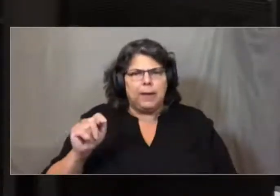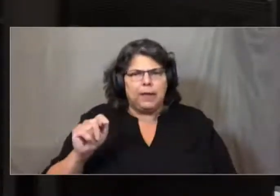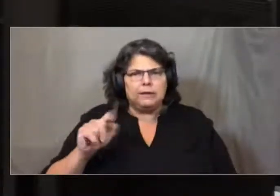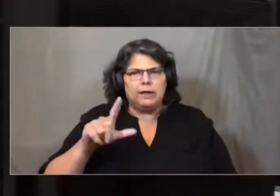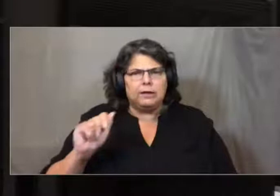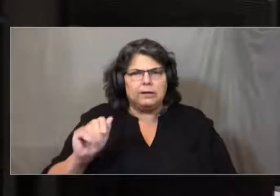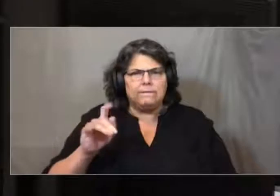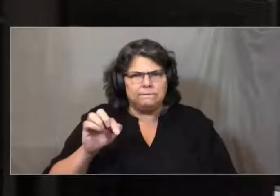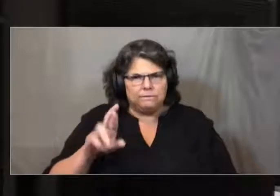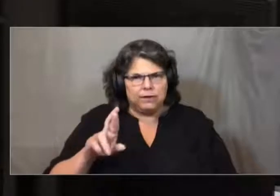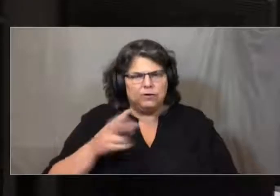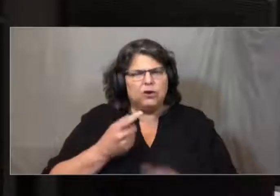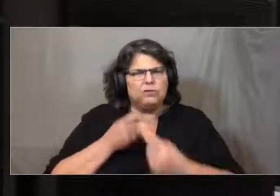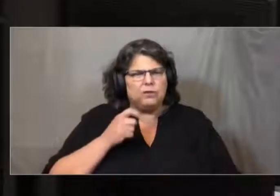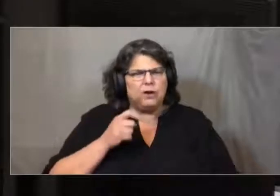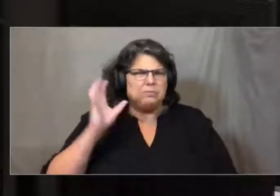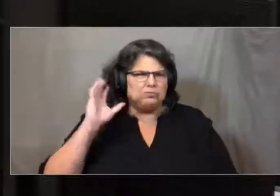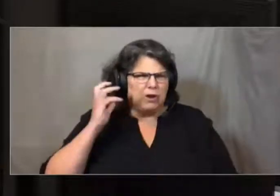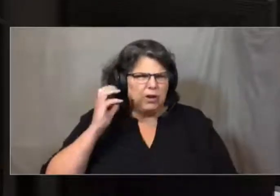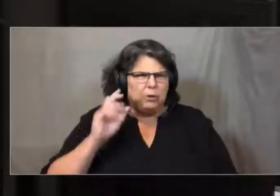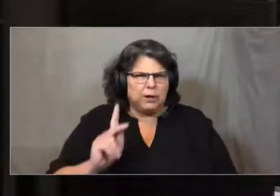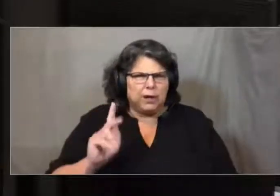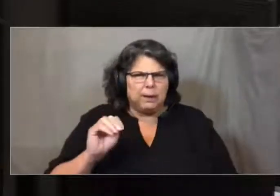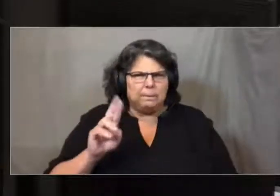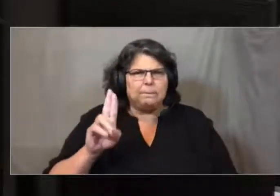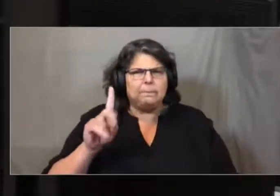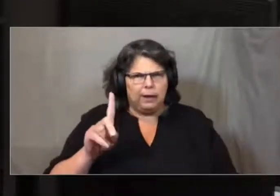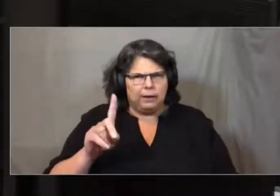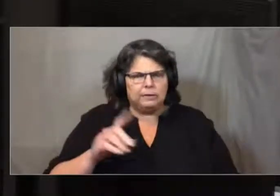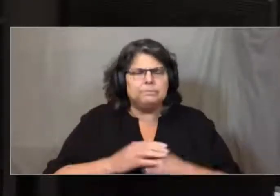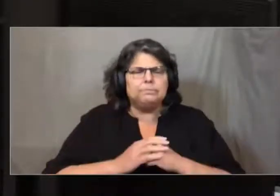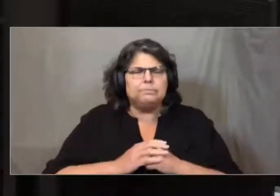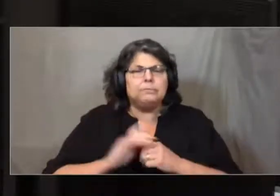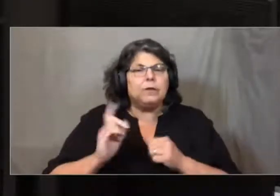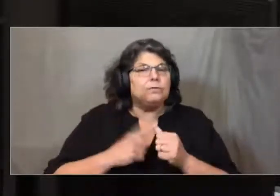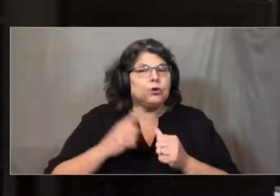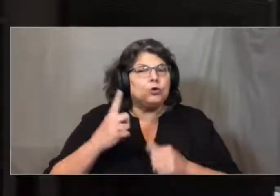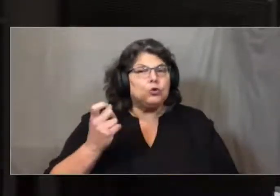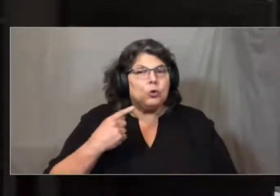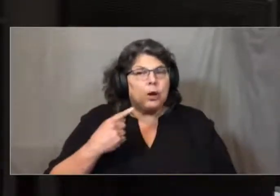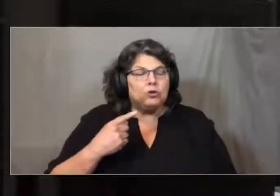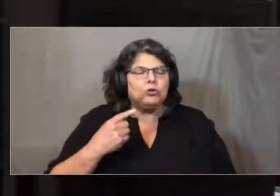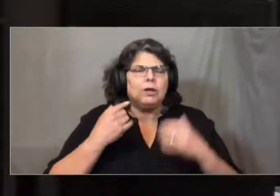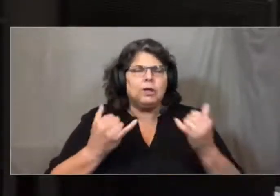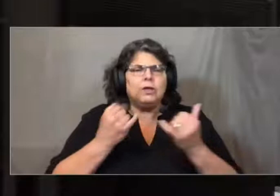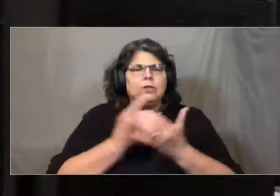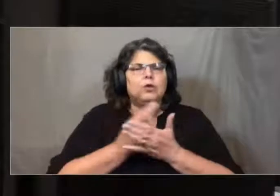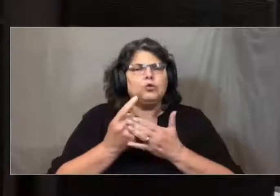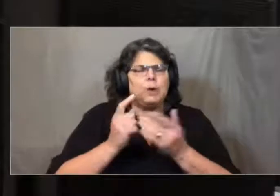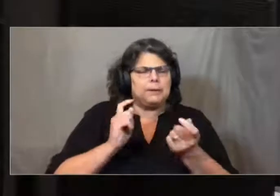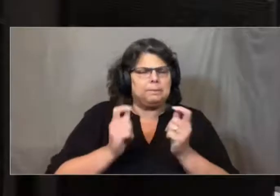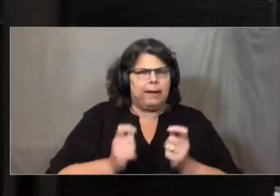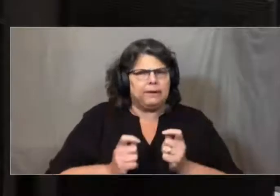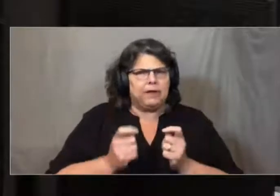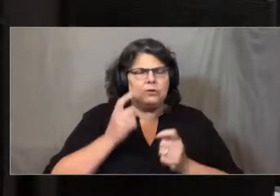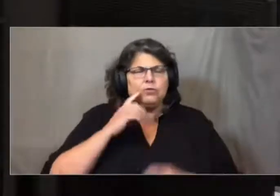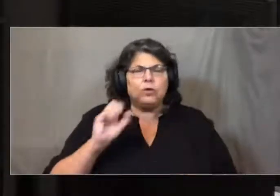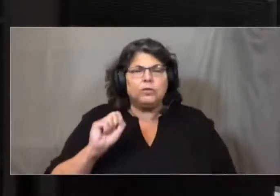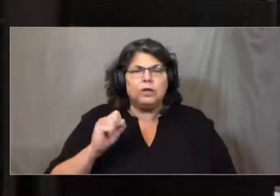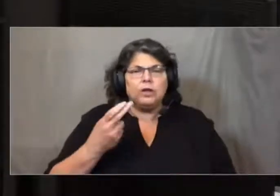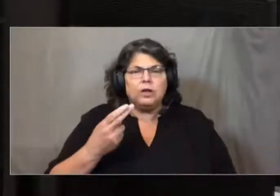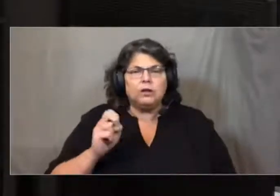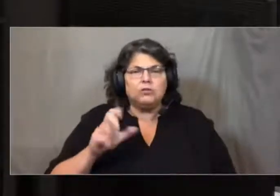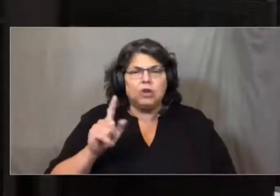KMUD, so we'll start with those written submissions. The first question is, this week's modifications of the shelter-in-place